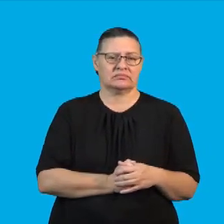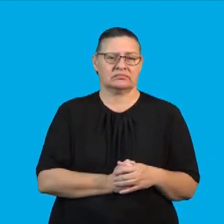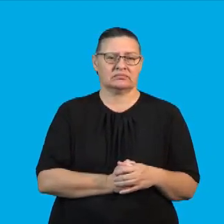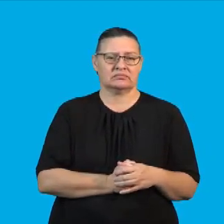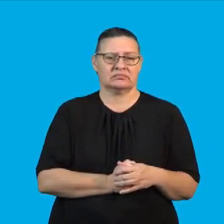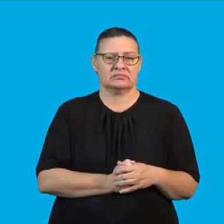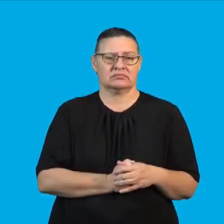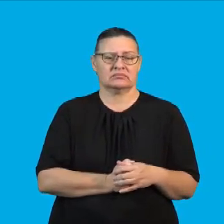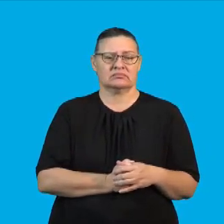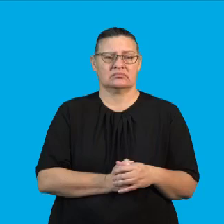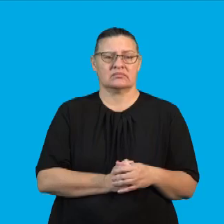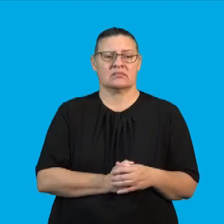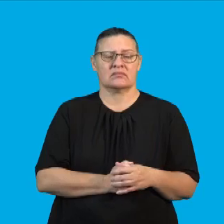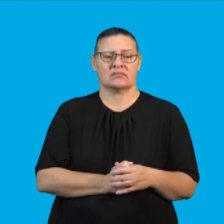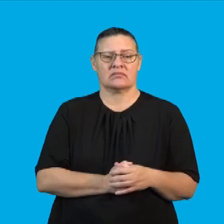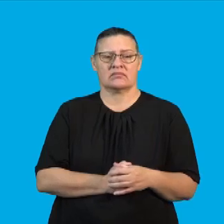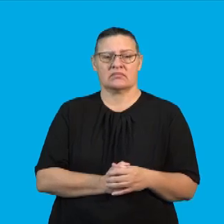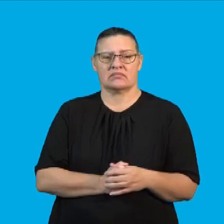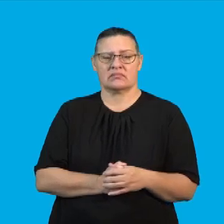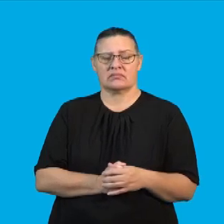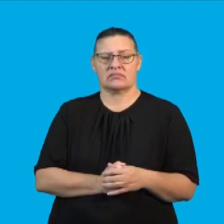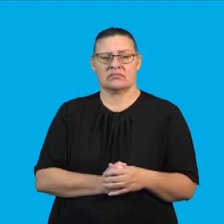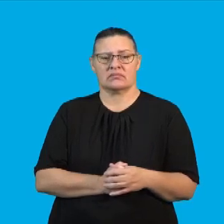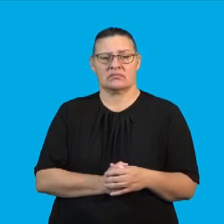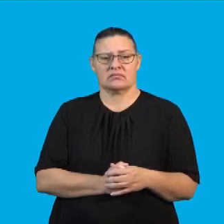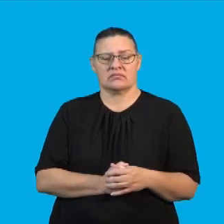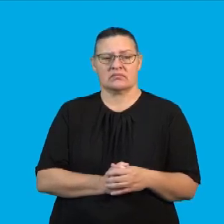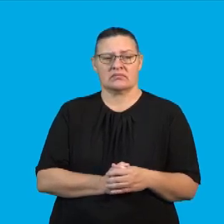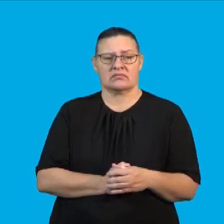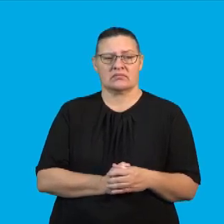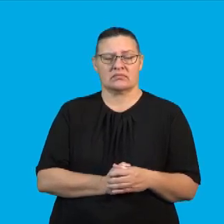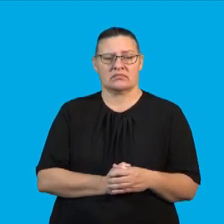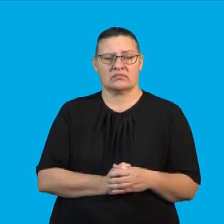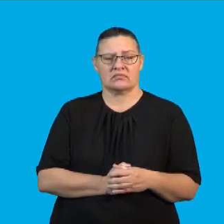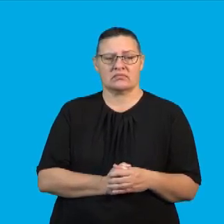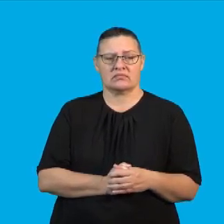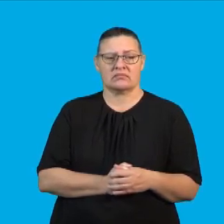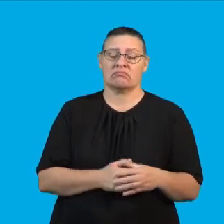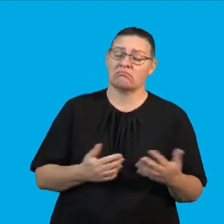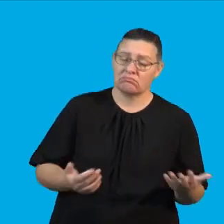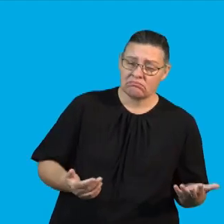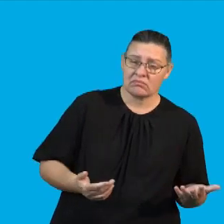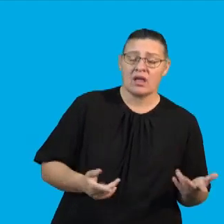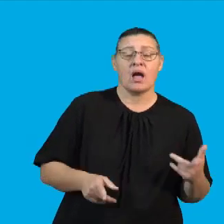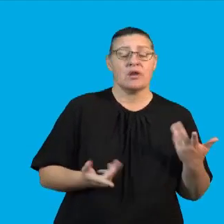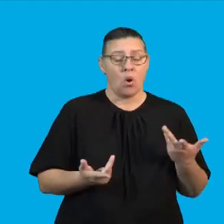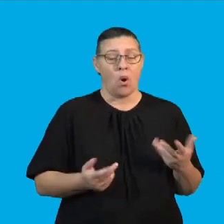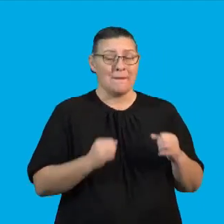care, most offspring, they survive, and then the fewer ones are produced.